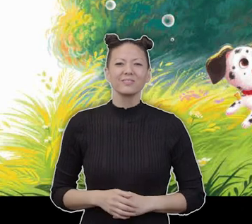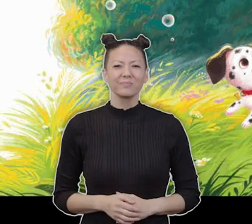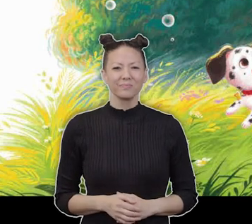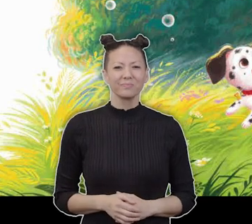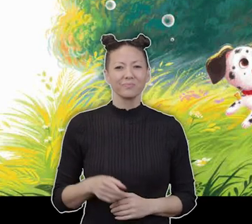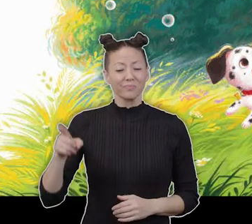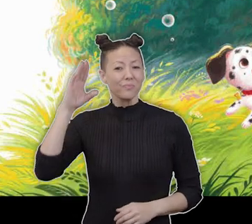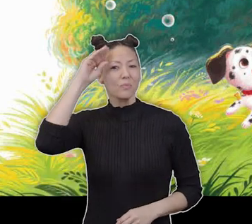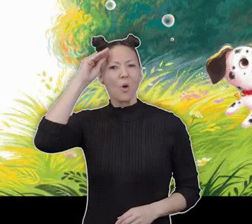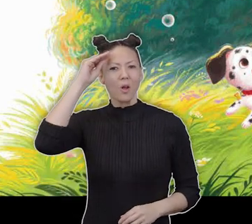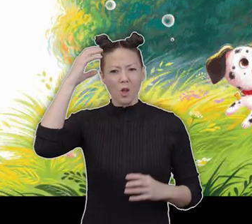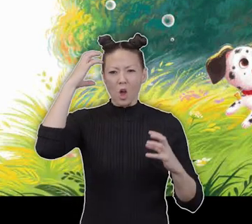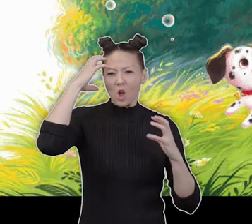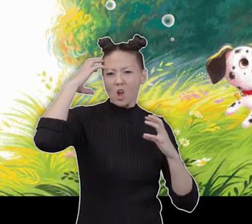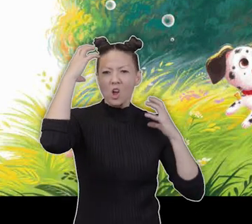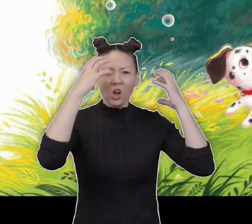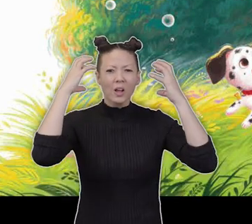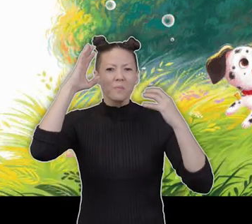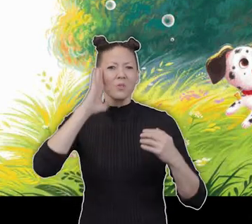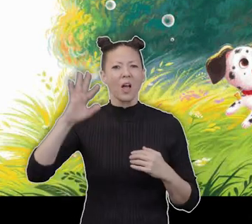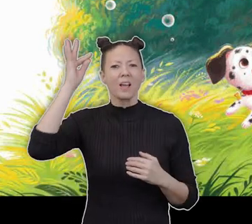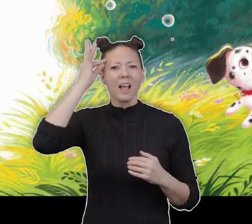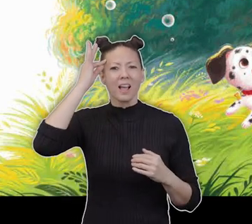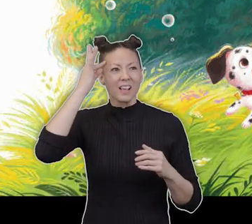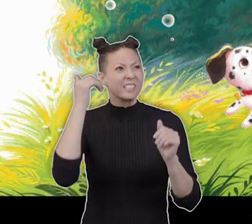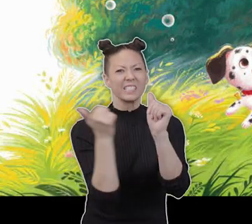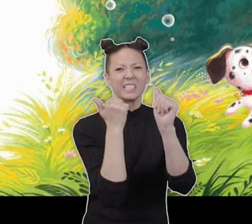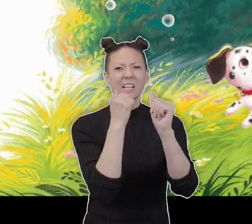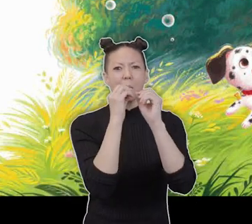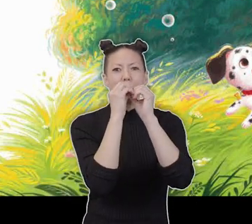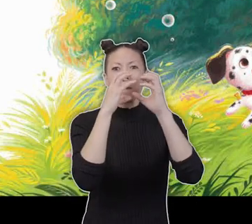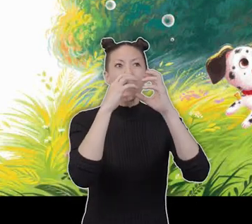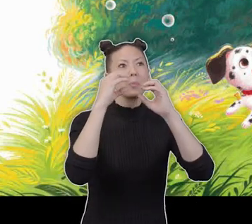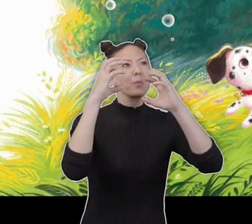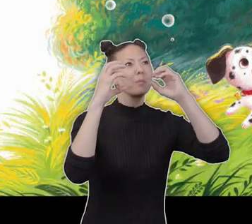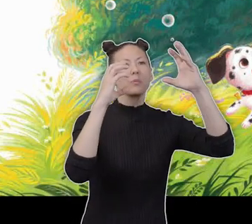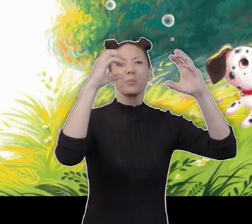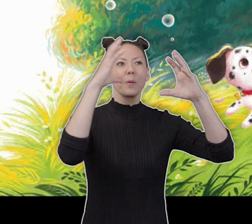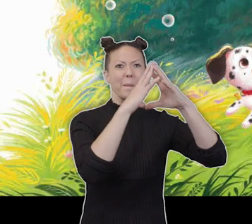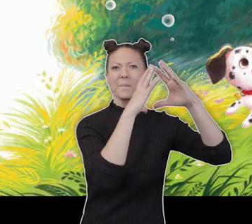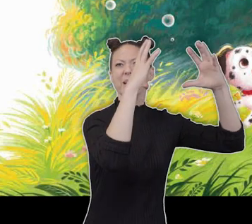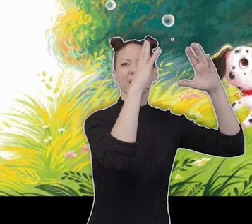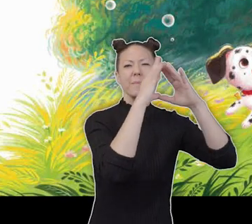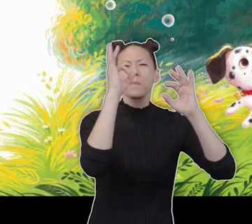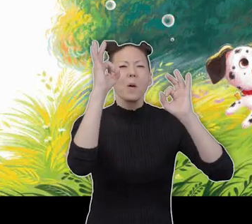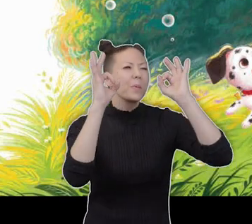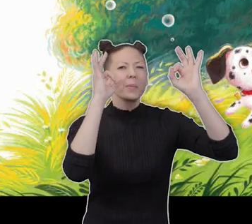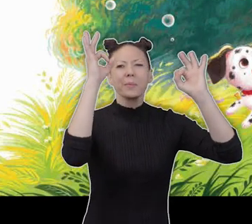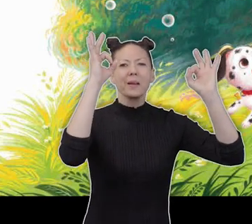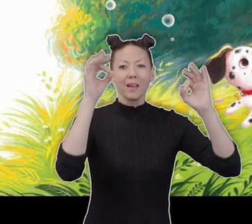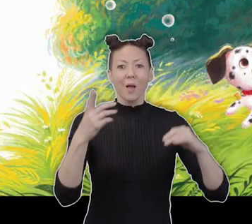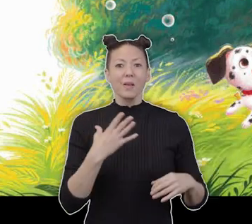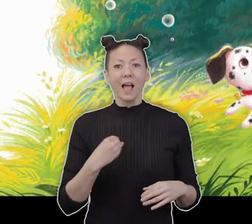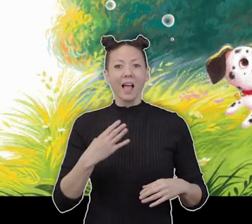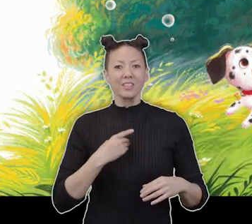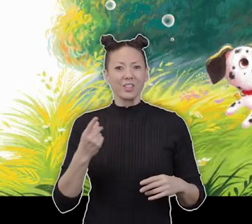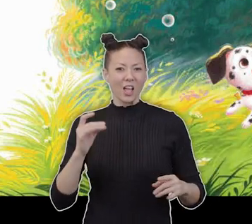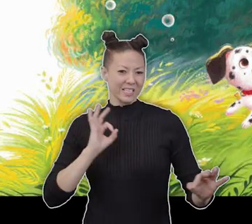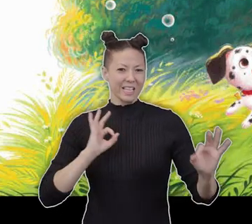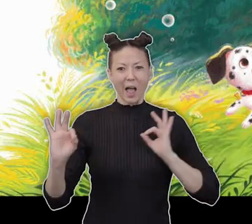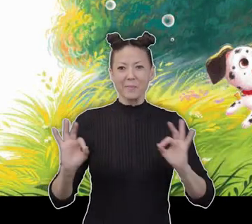world. A boy with curly brown hair chases soap bubbles, some large and some